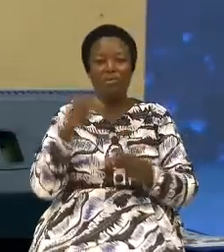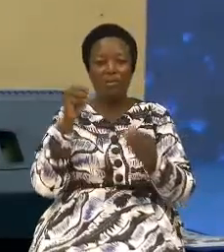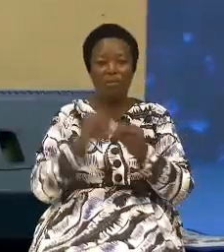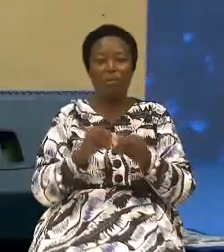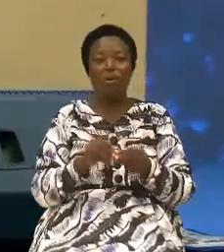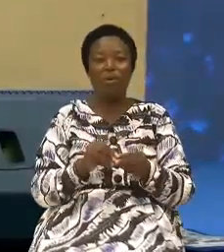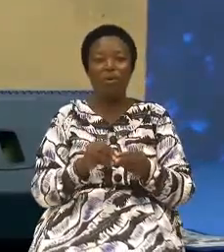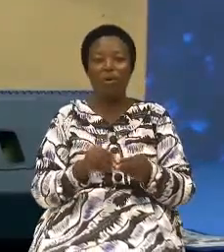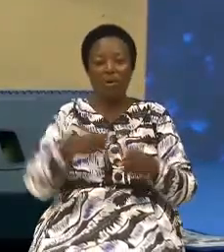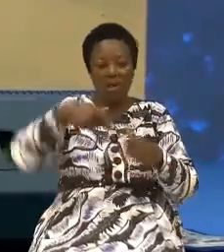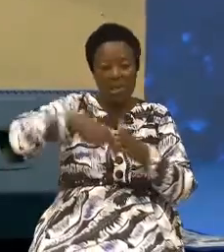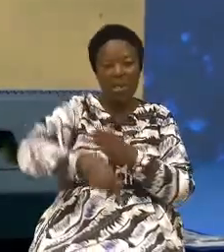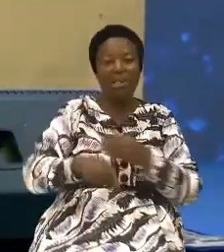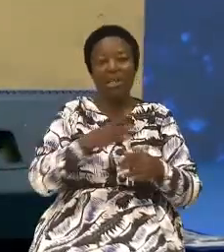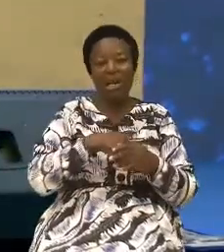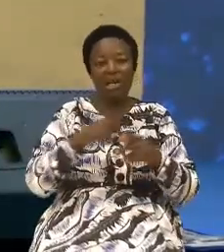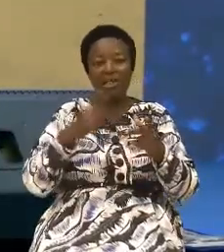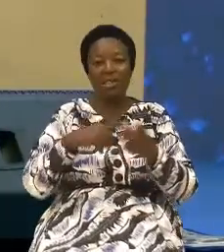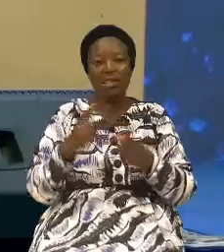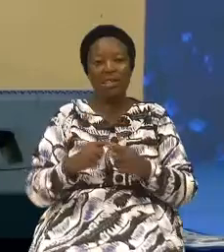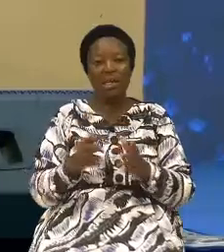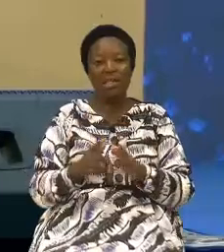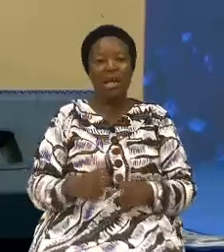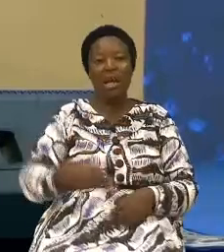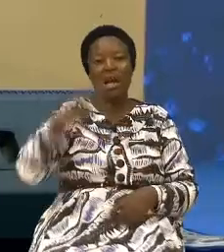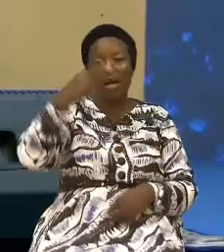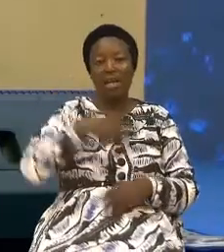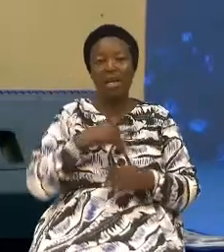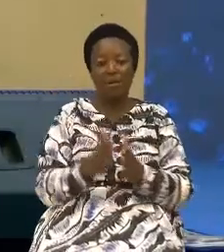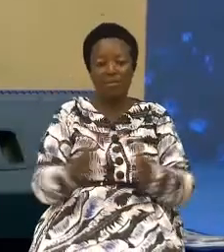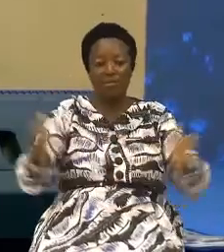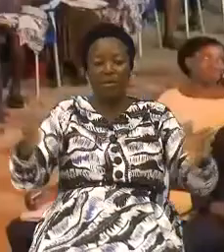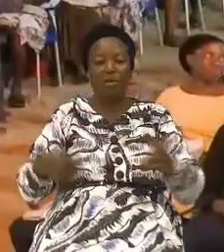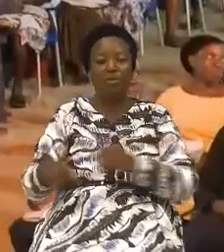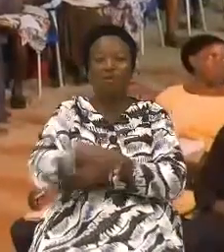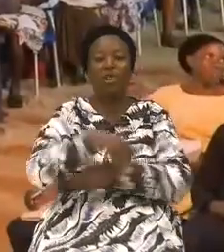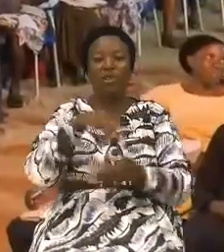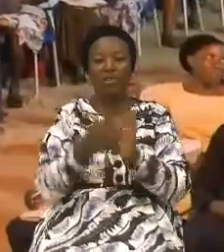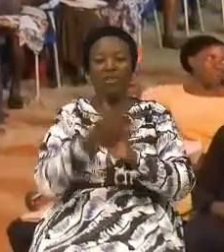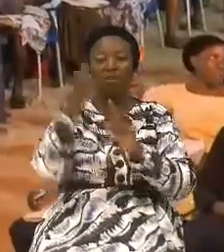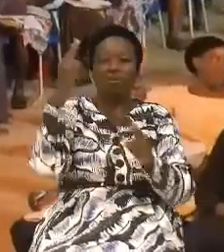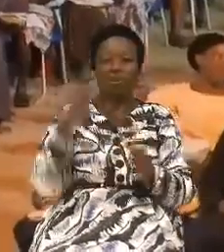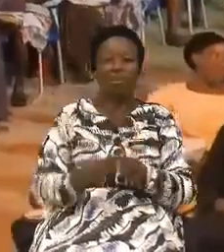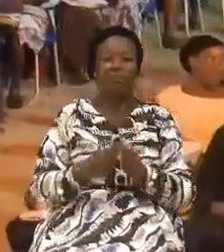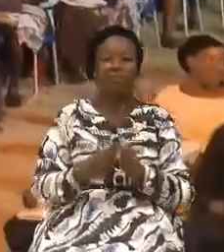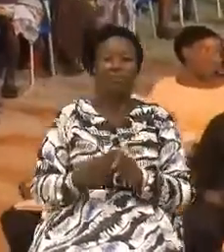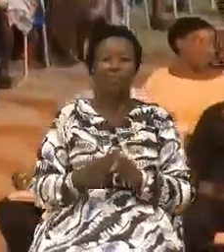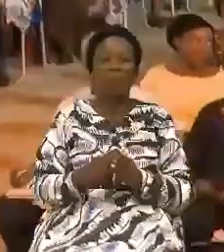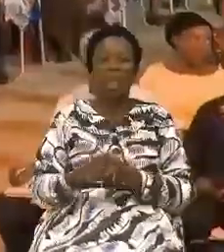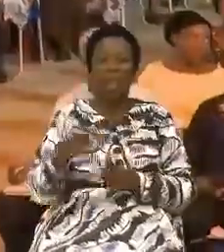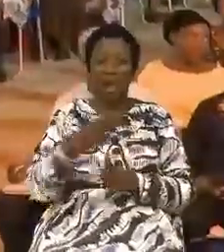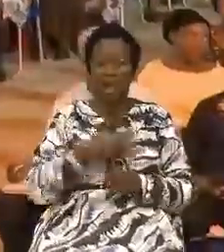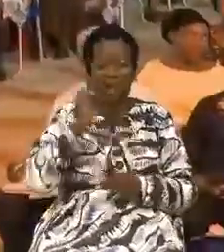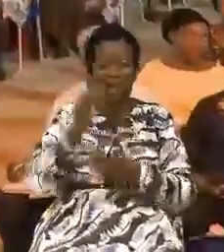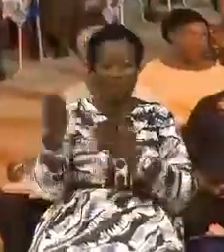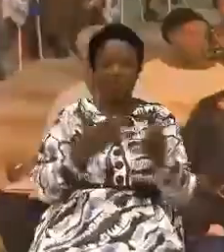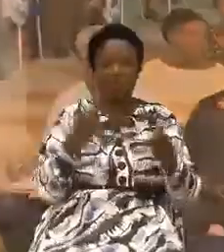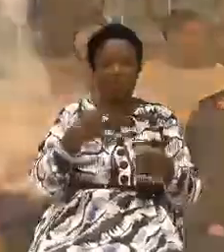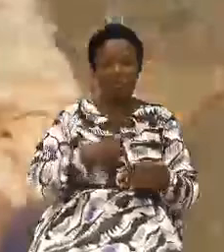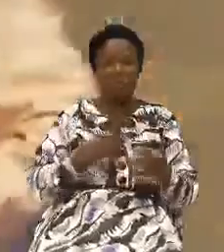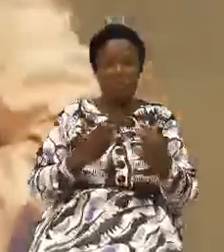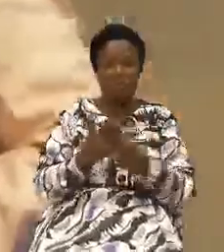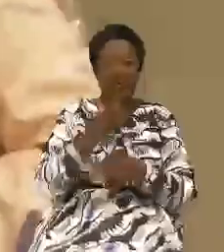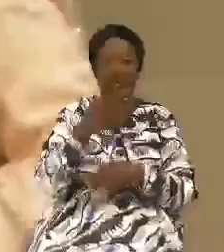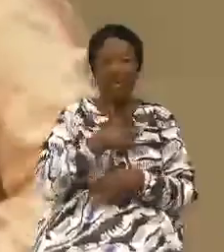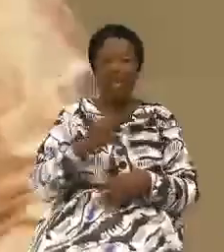and more height and more breadth today in Jesus' name. And he brought me through, and the